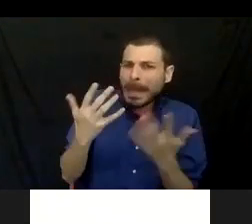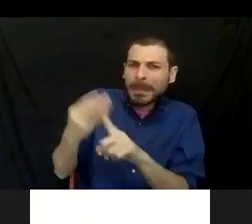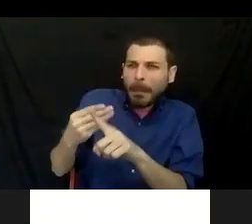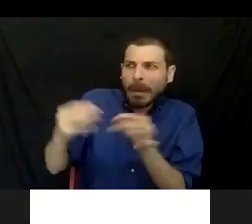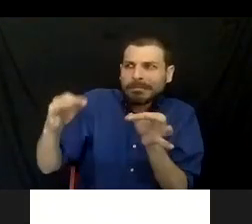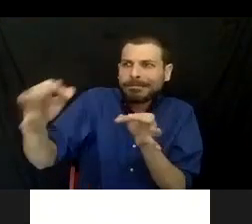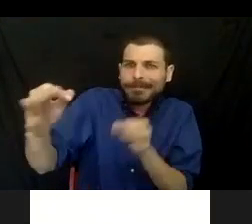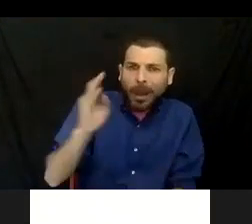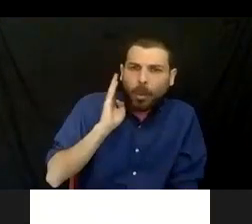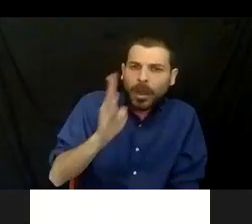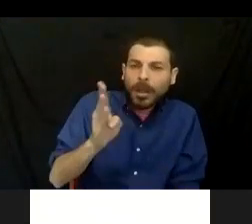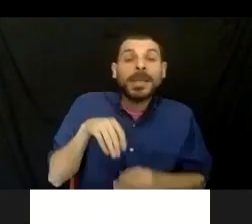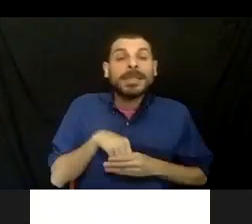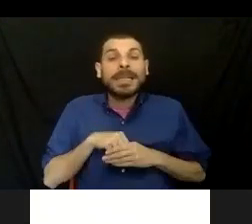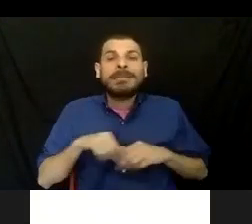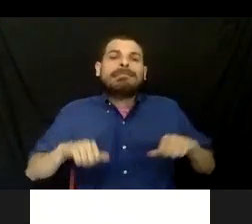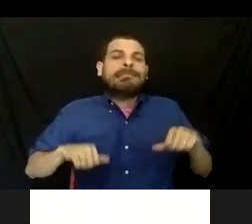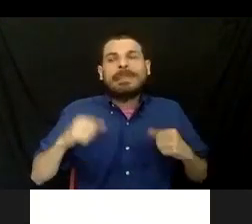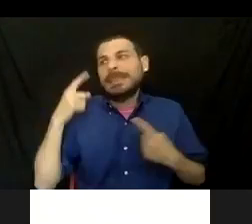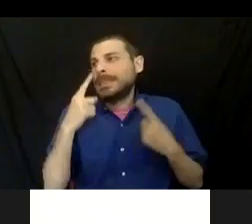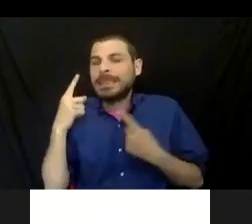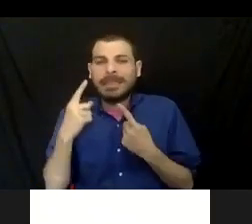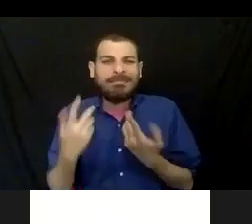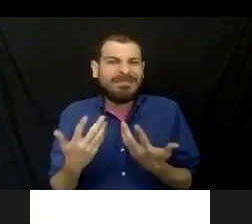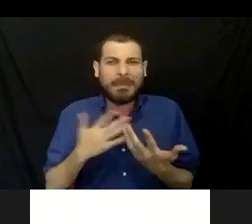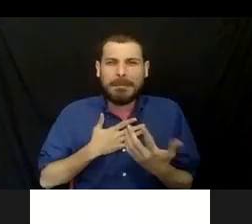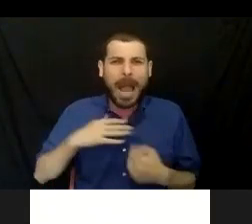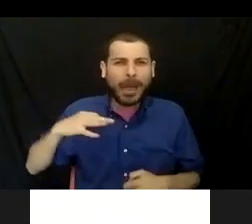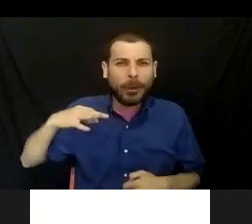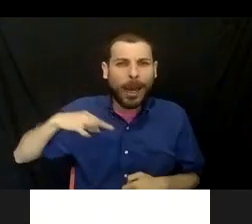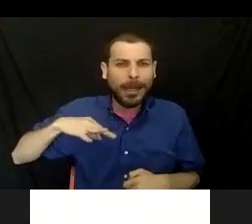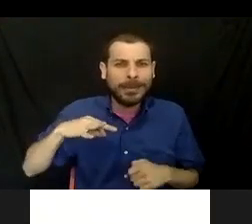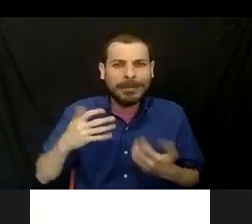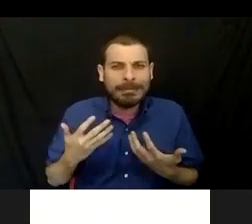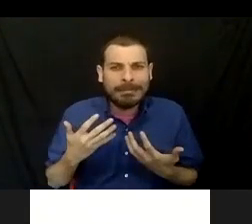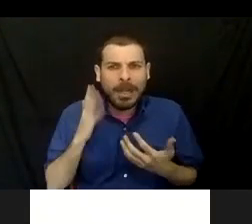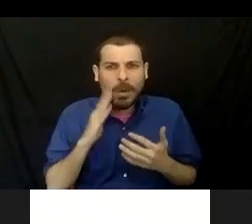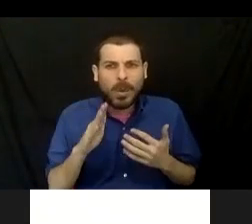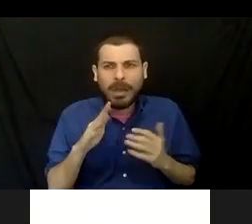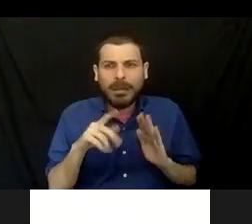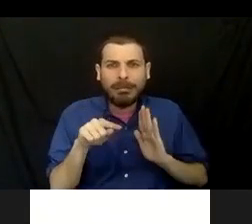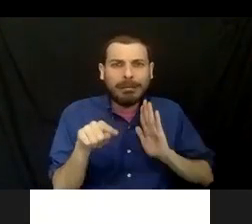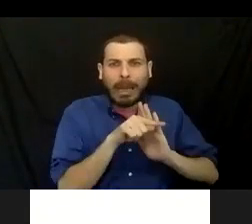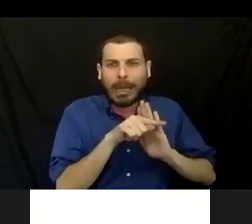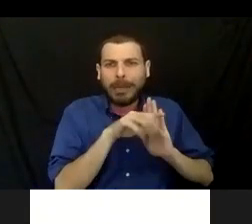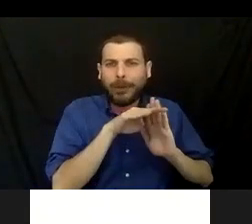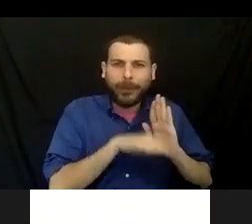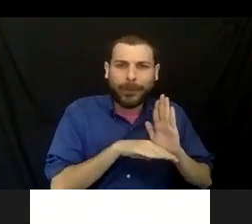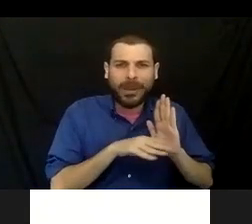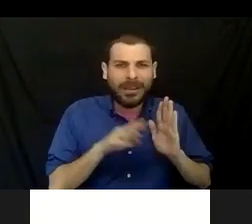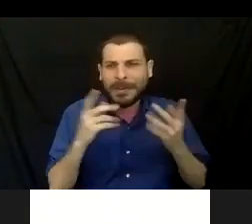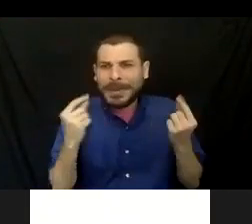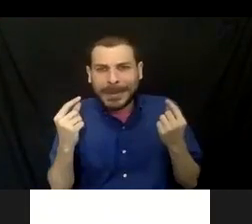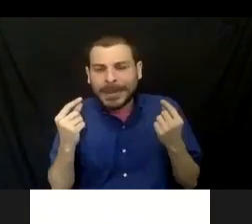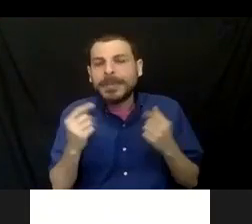it because you're worried, oh, well, how is this going to affect my credit? Is this going to put a dent in my credit?